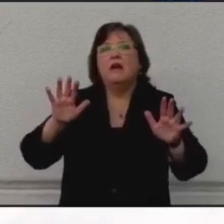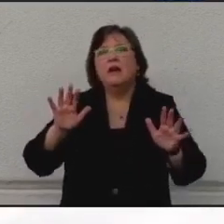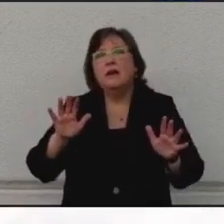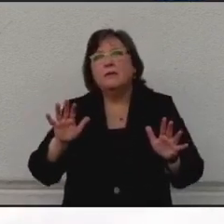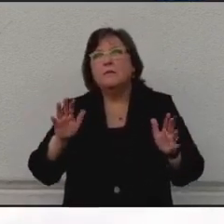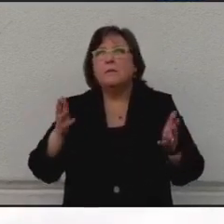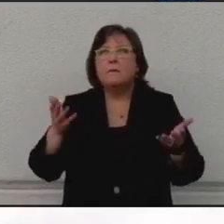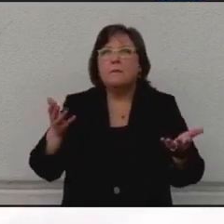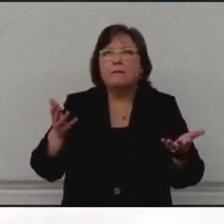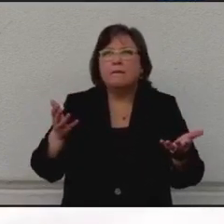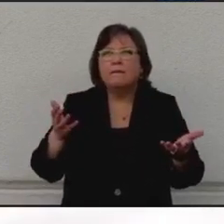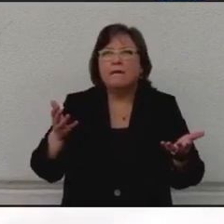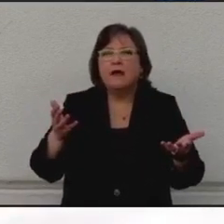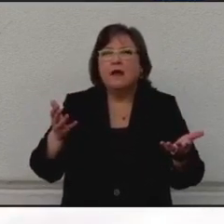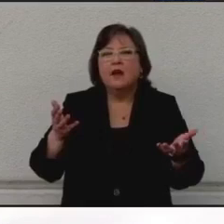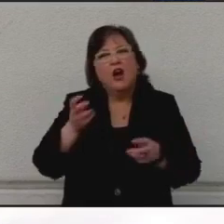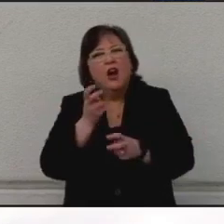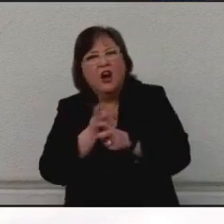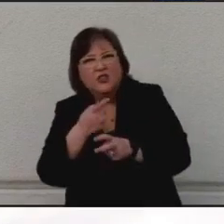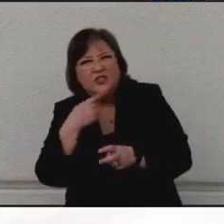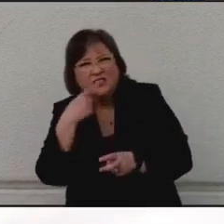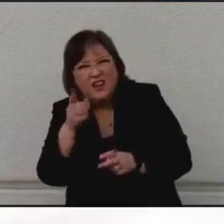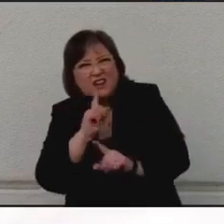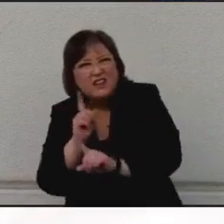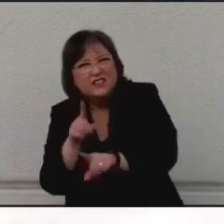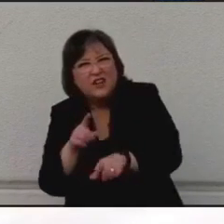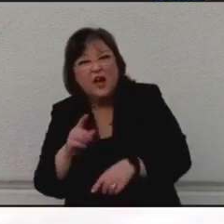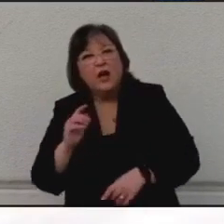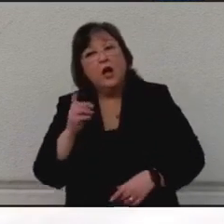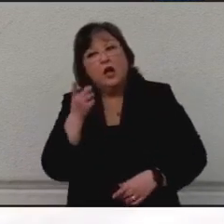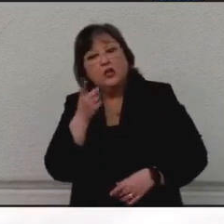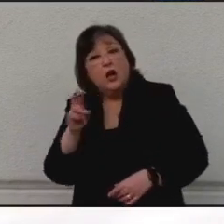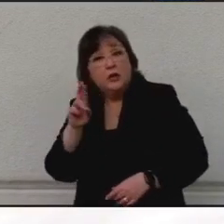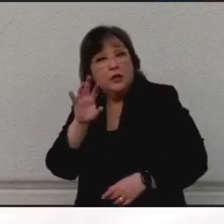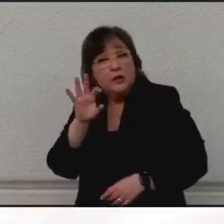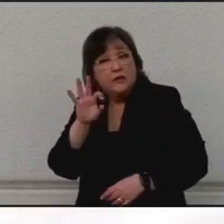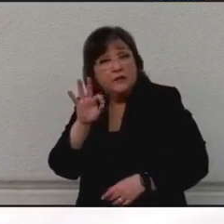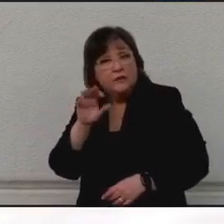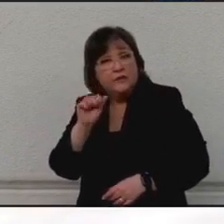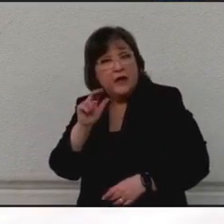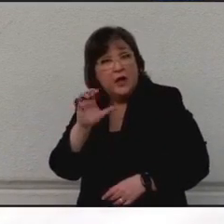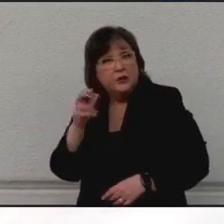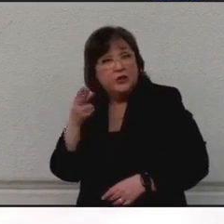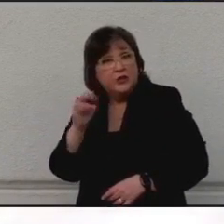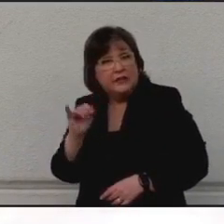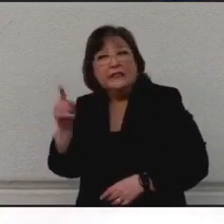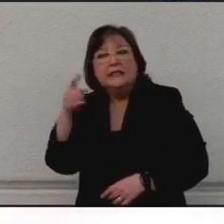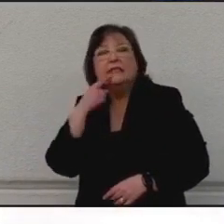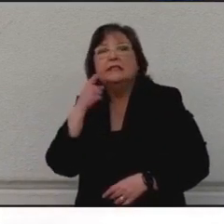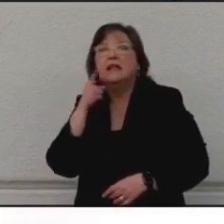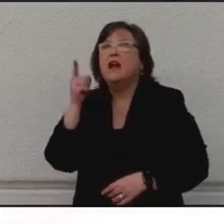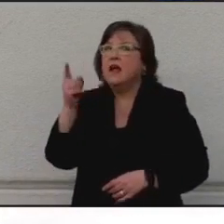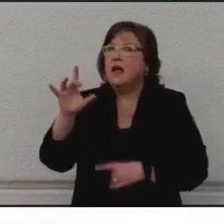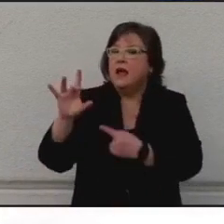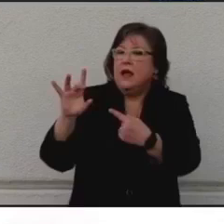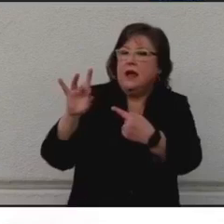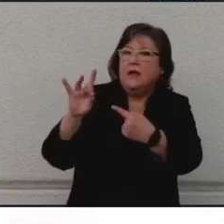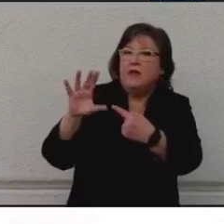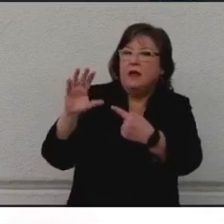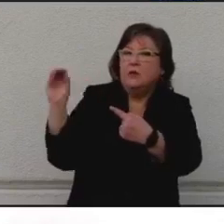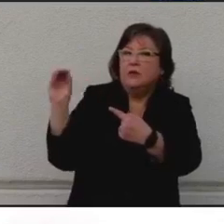estimated 85% of a population needs to be immune for herd immunity for this particular virus. A little